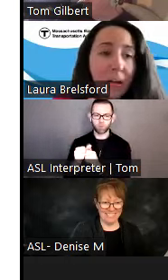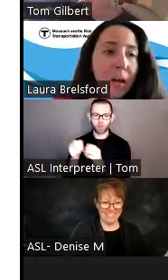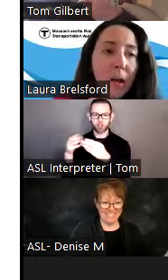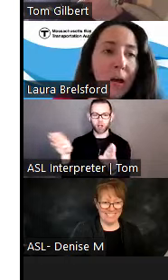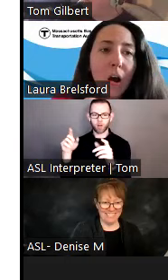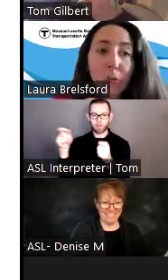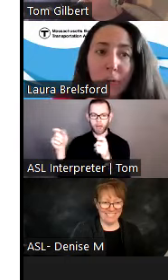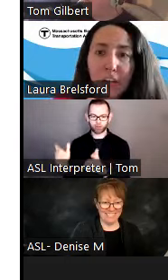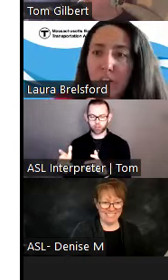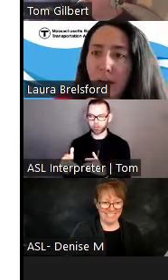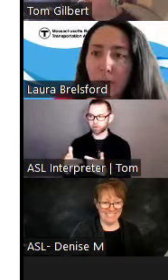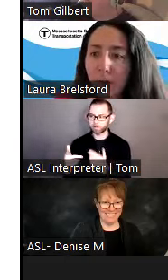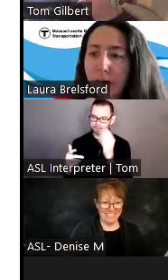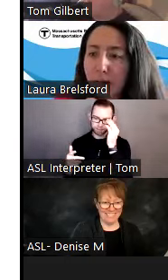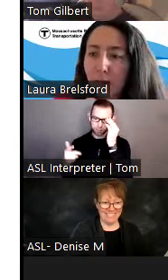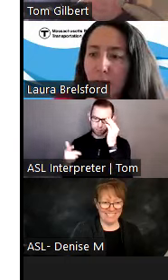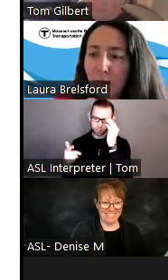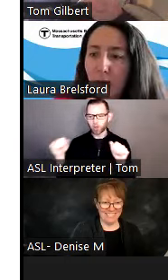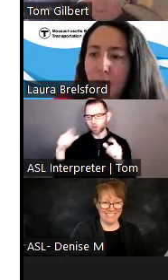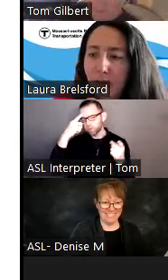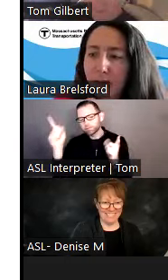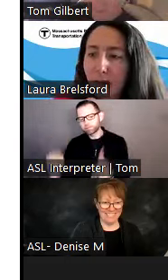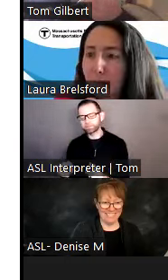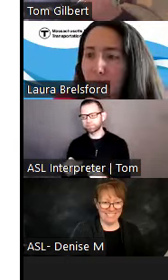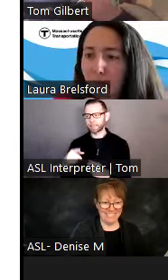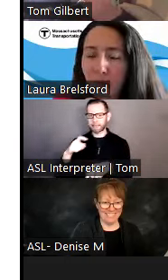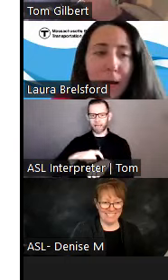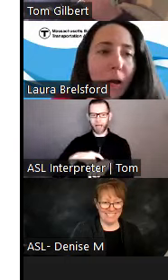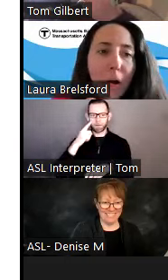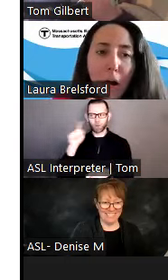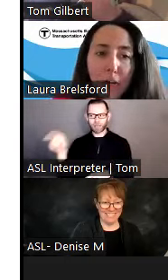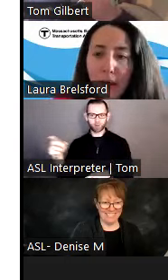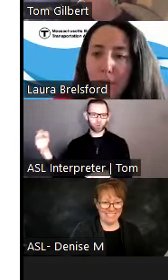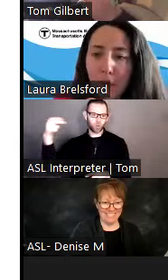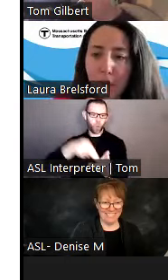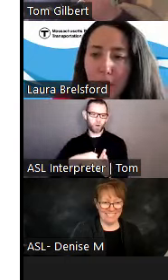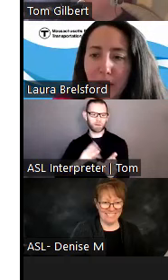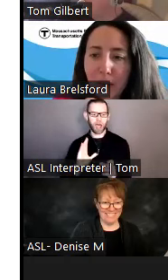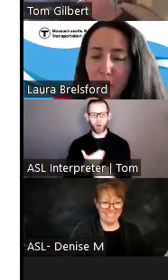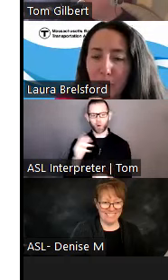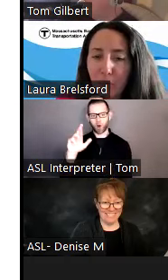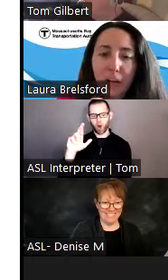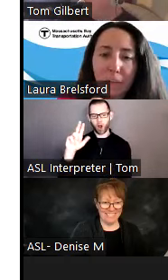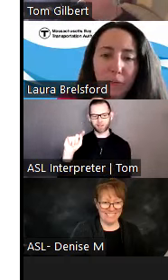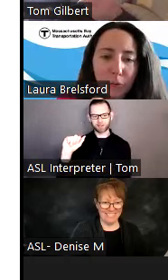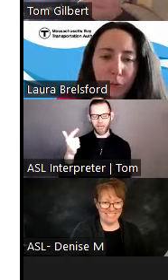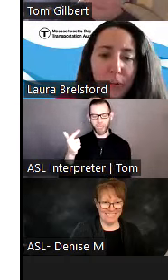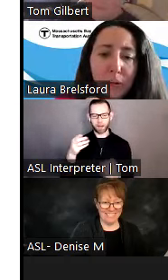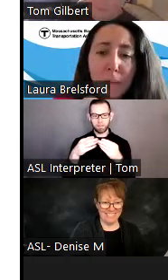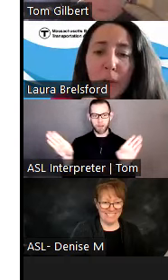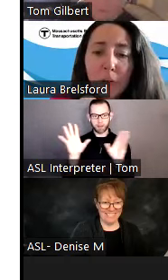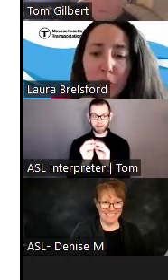arrange a time for him to attend an upcoming RTAG public meeting. So if you're not able